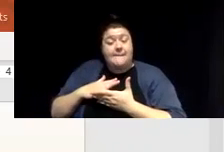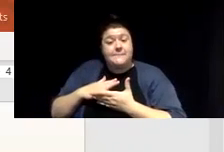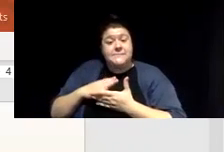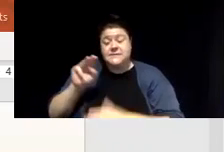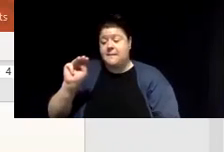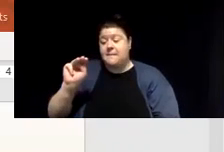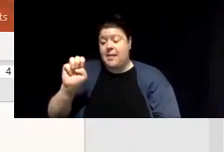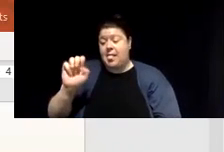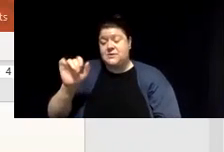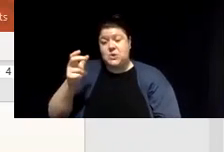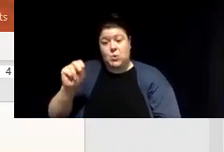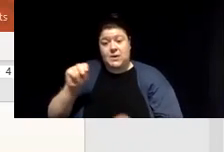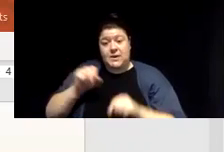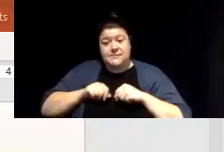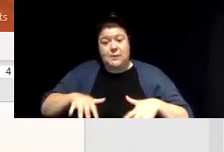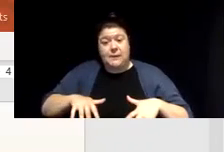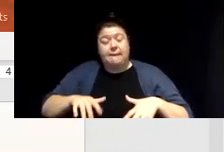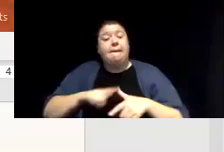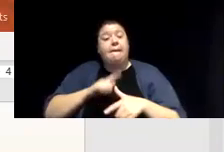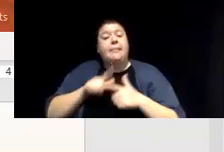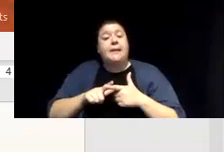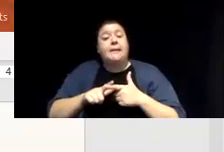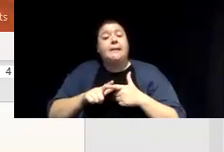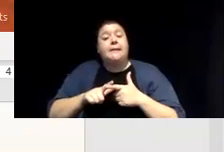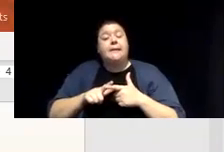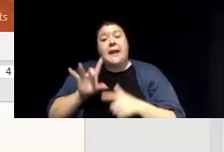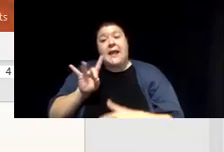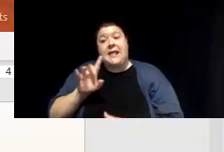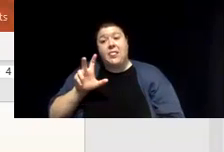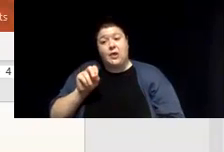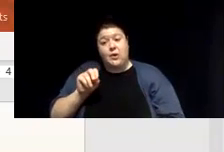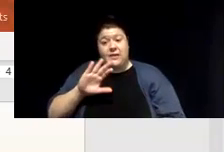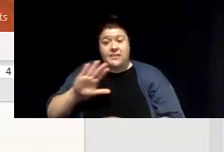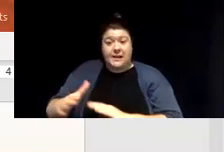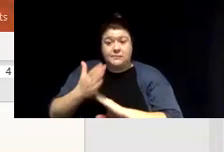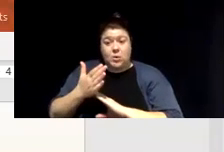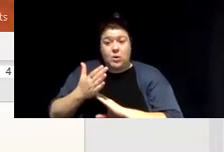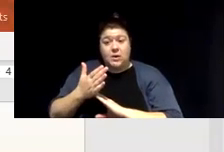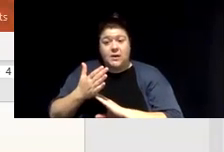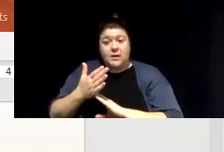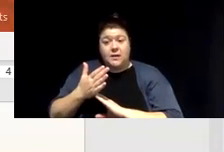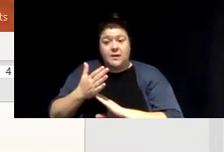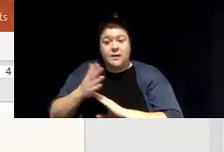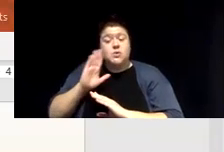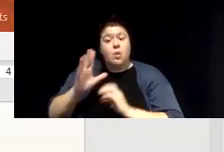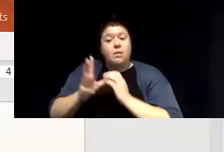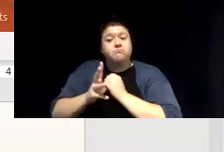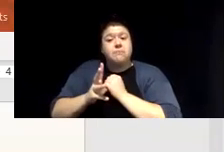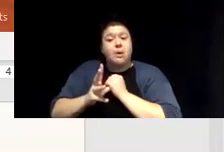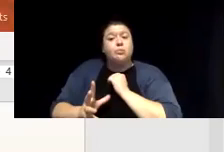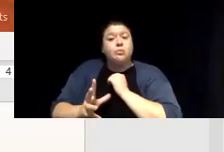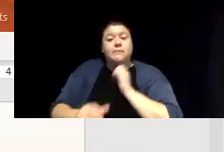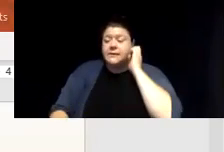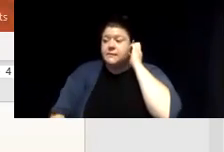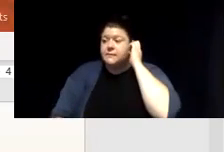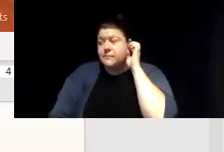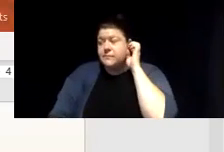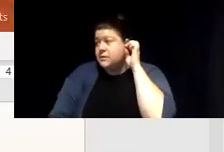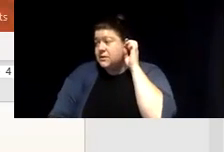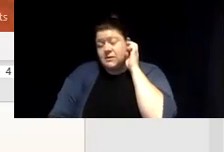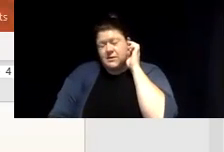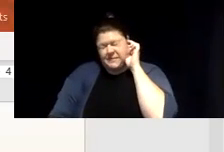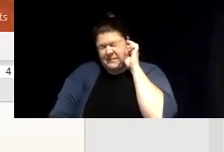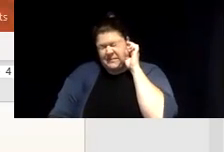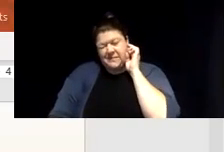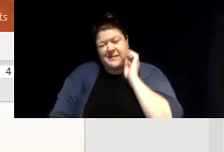at around 8:30 in the morning, it's most likely you're going to have a bowel movement around that time. Okay. And then